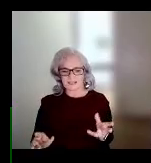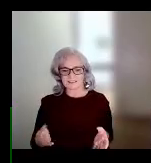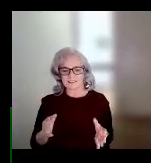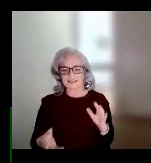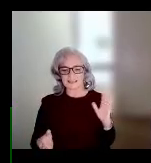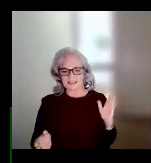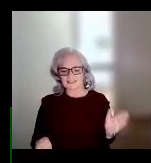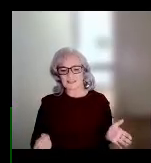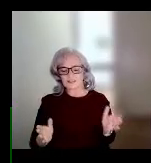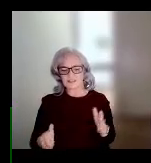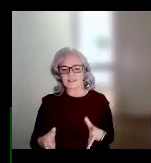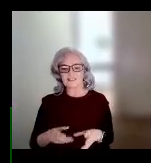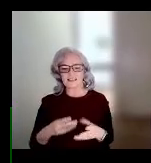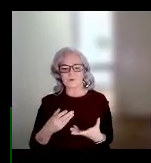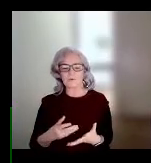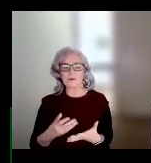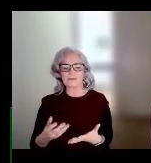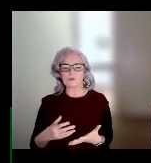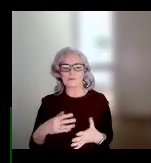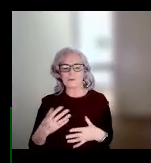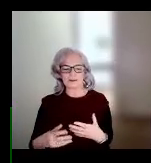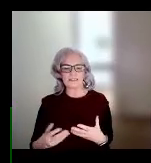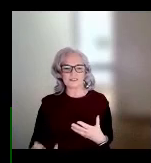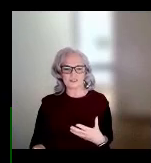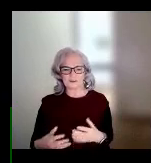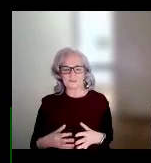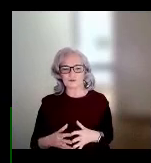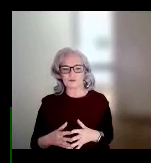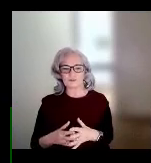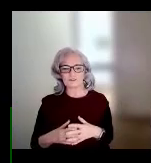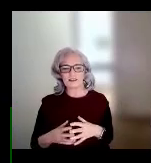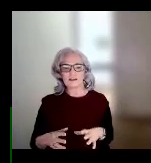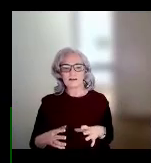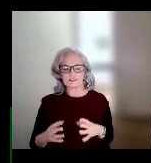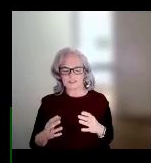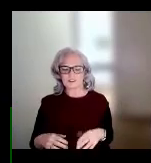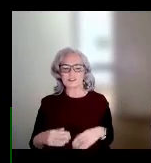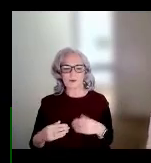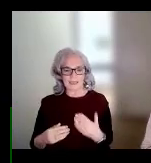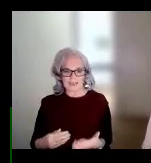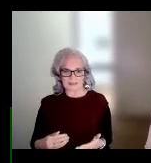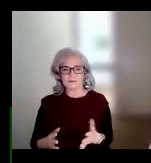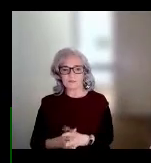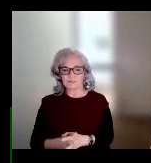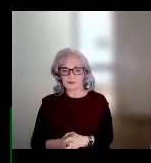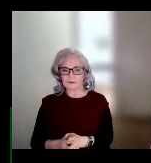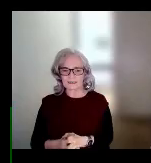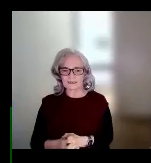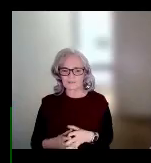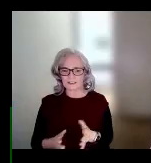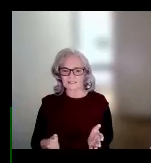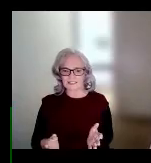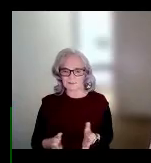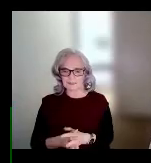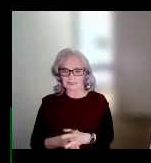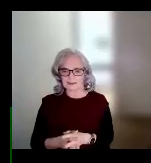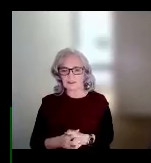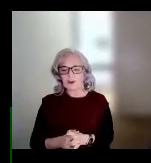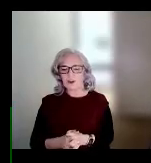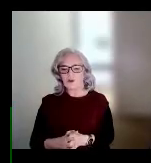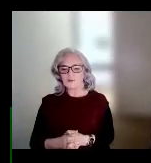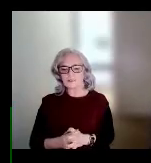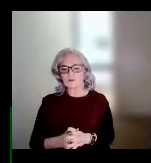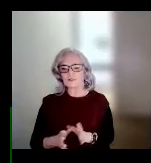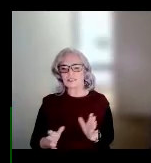differ from state to state, and just understanding what people might need to do if they want to decide to go ahead with completing an advanced care